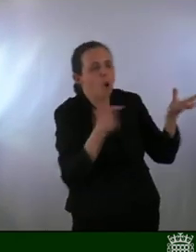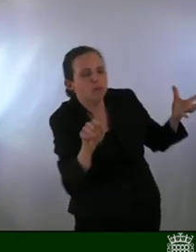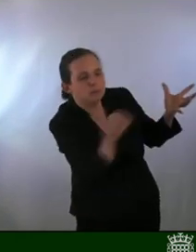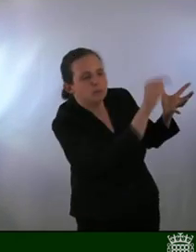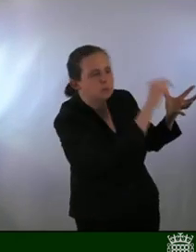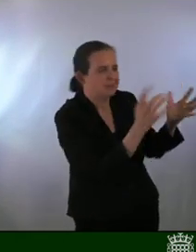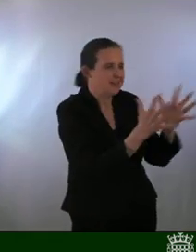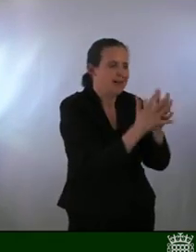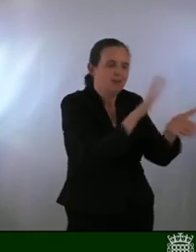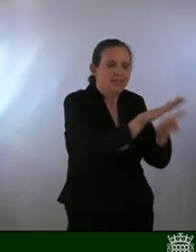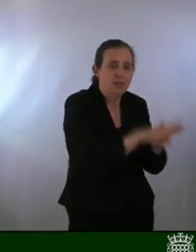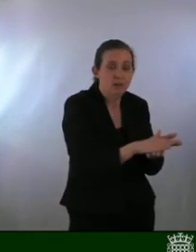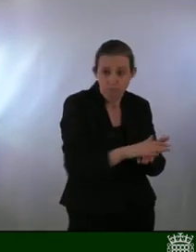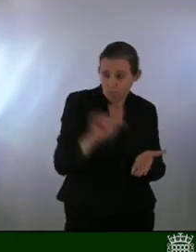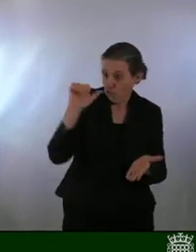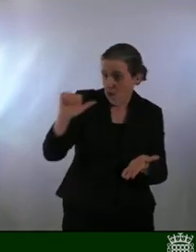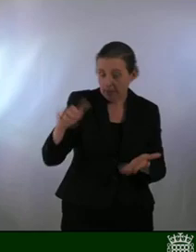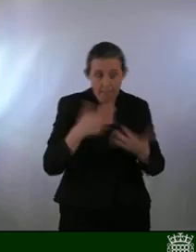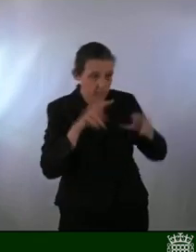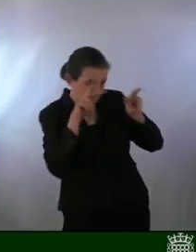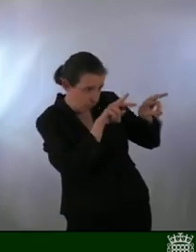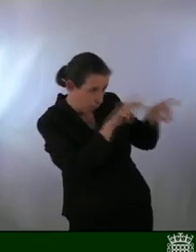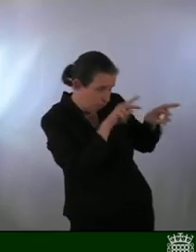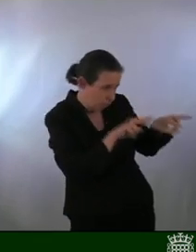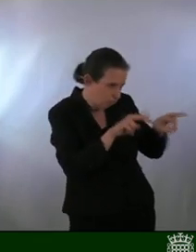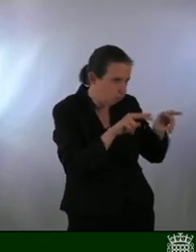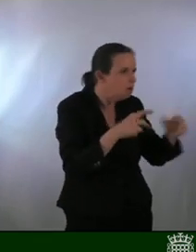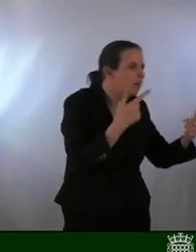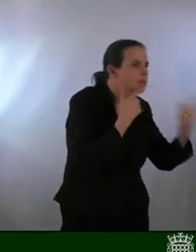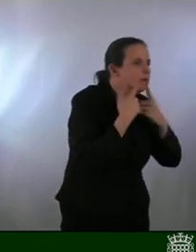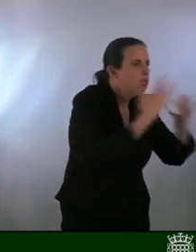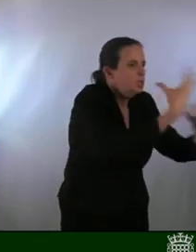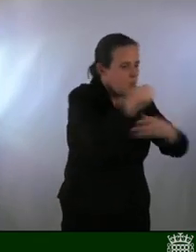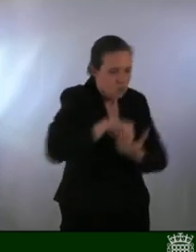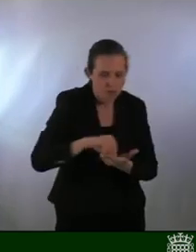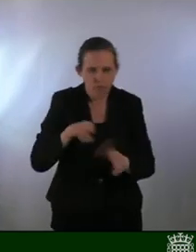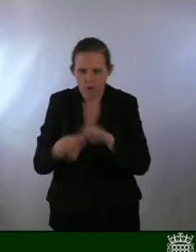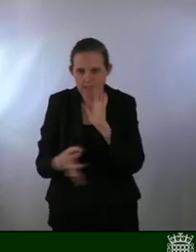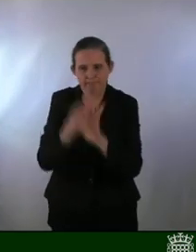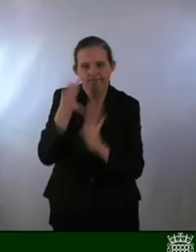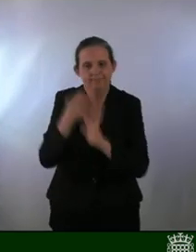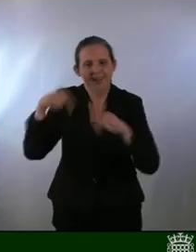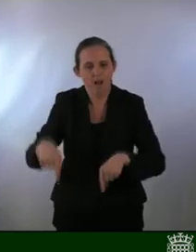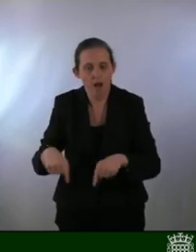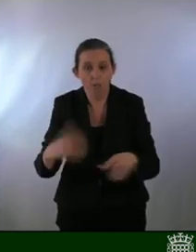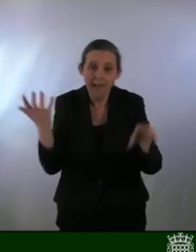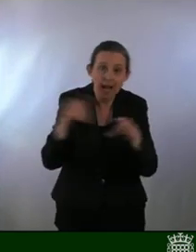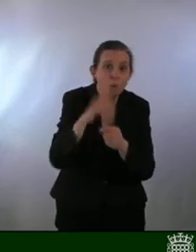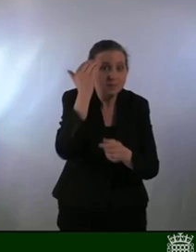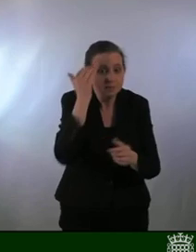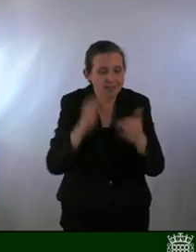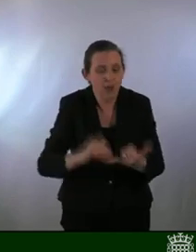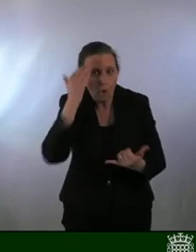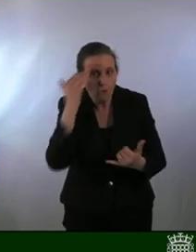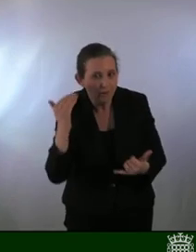can learn about how we can do things better, including South Korea and Singapore that he mentioned. The reason that we're taking these measures at a